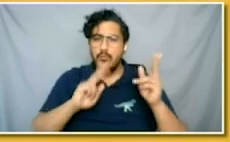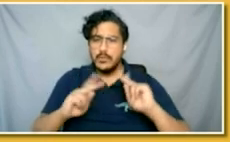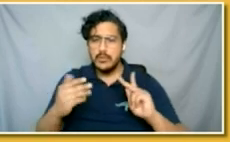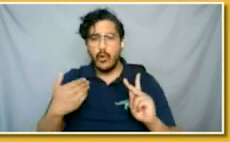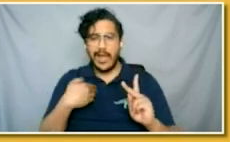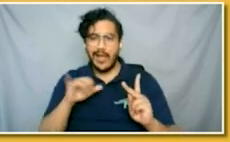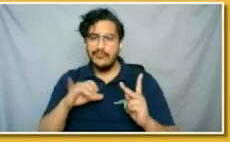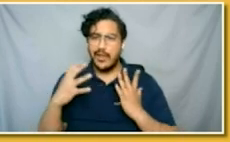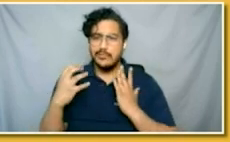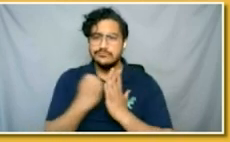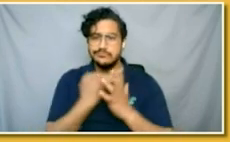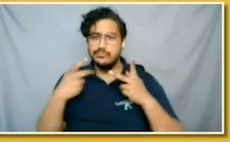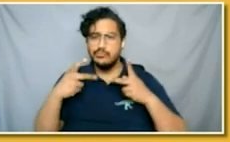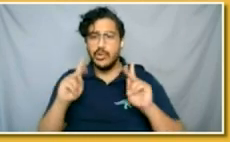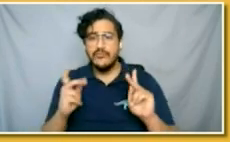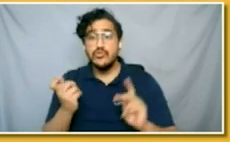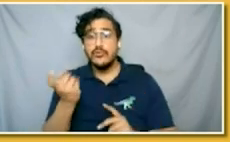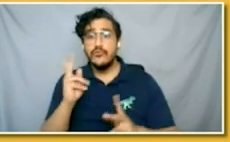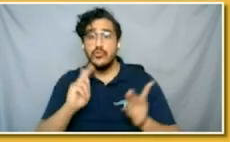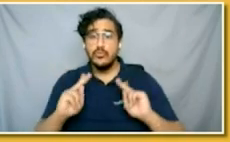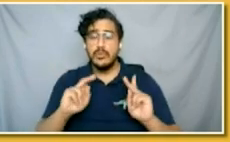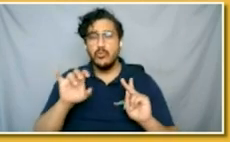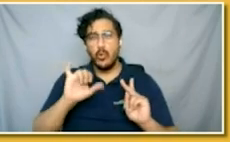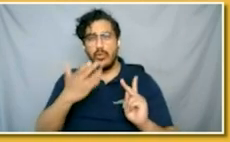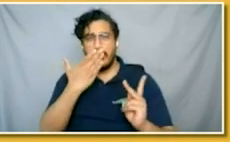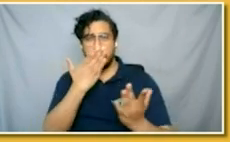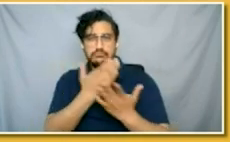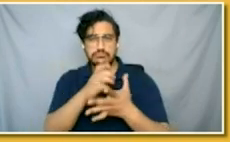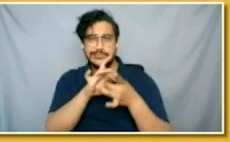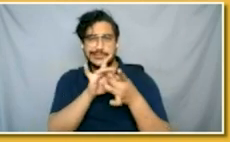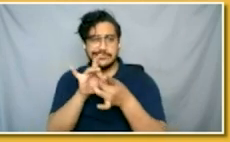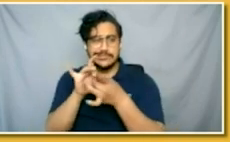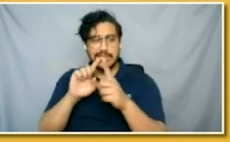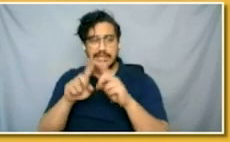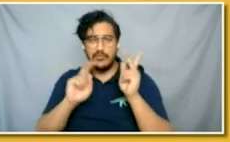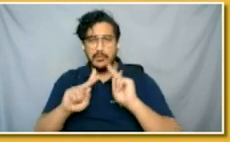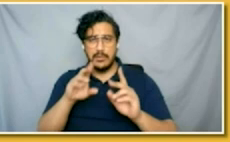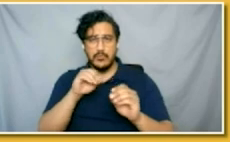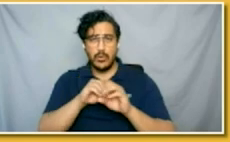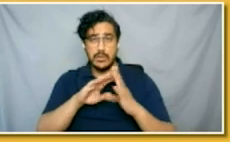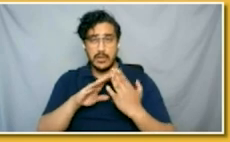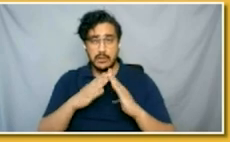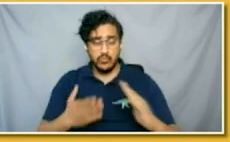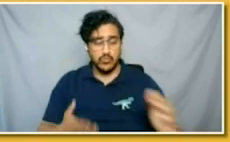are that well connected to so many different people in our communities.